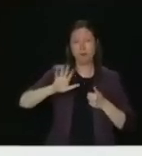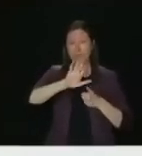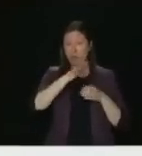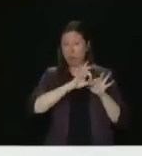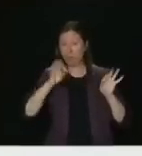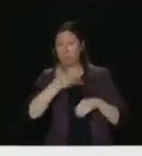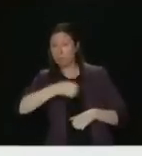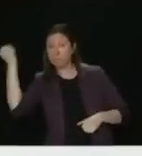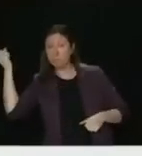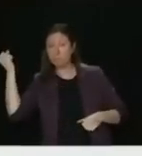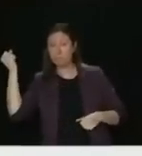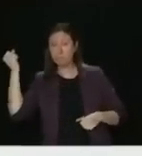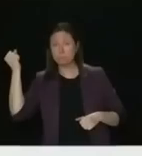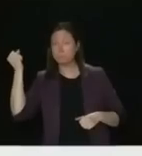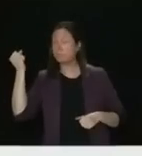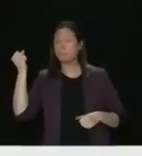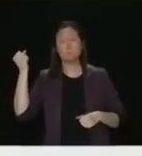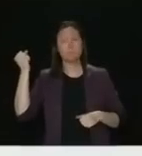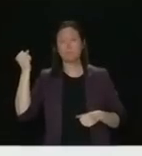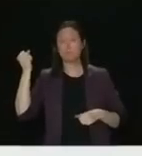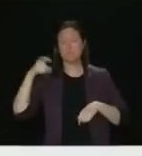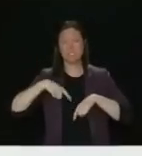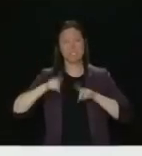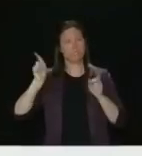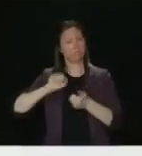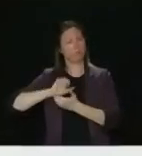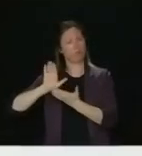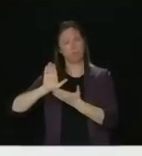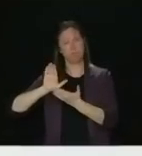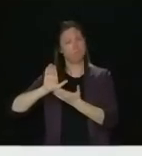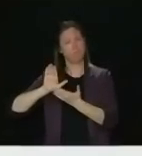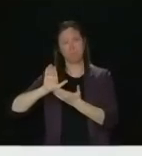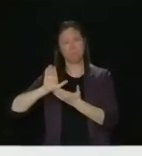freedoms is a totally different thing.